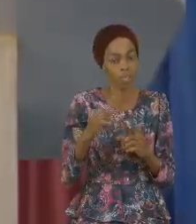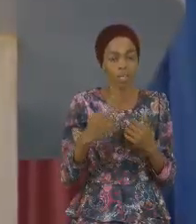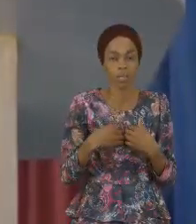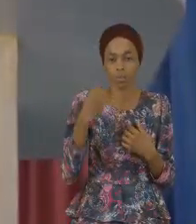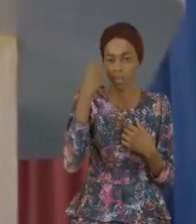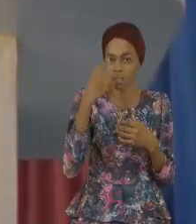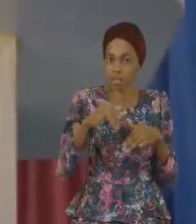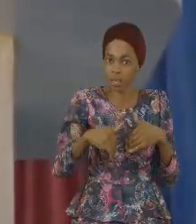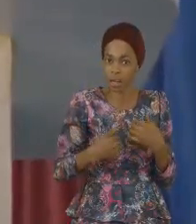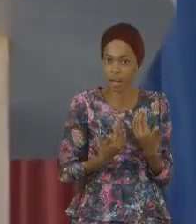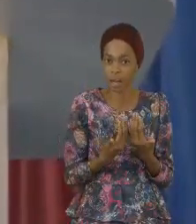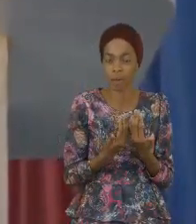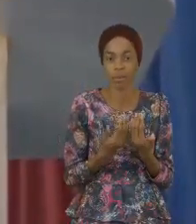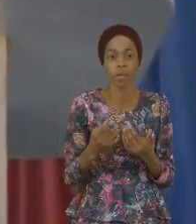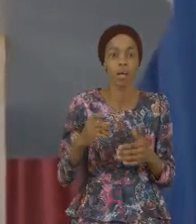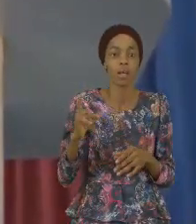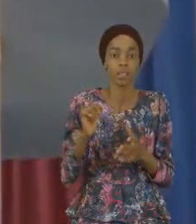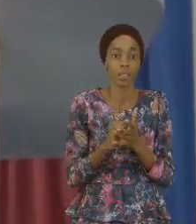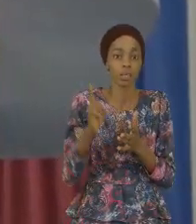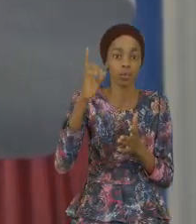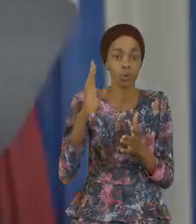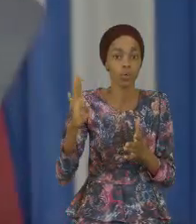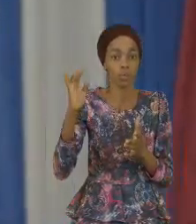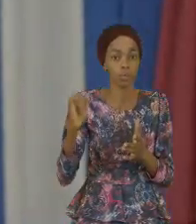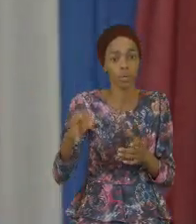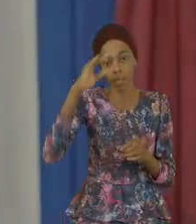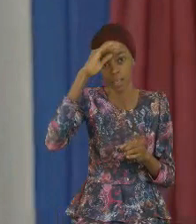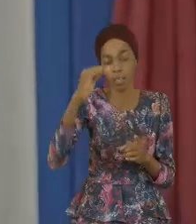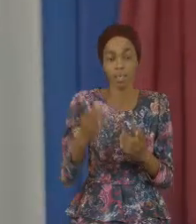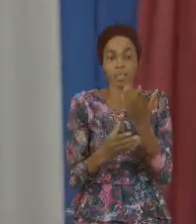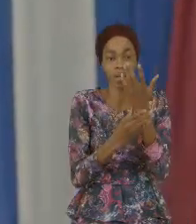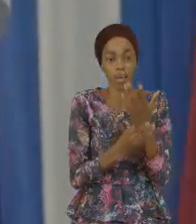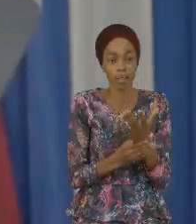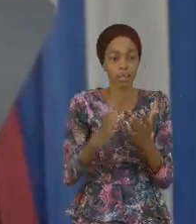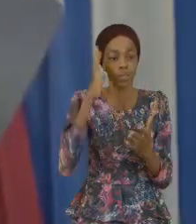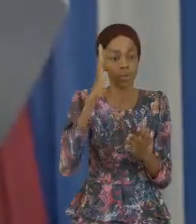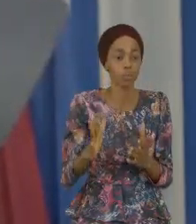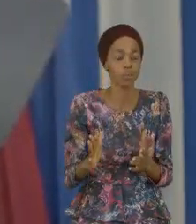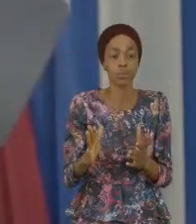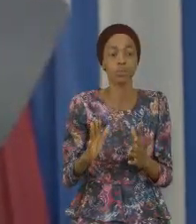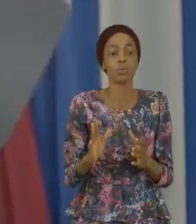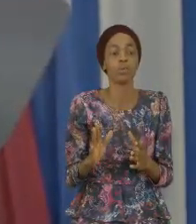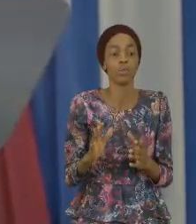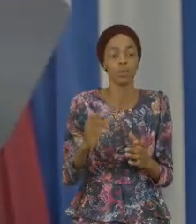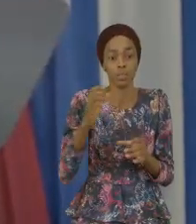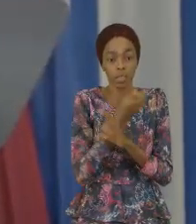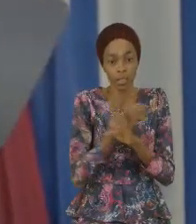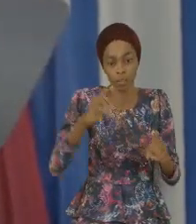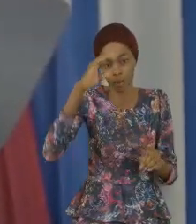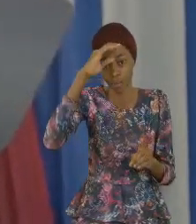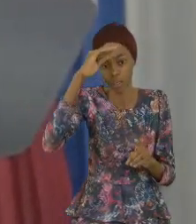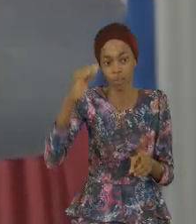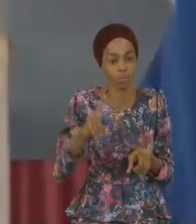God by his hand would deliver them, but they understood